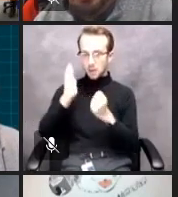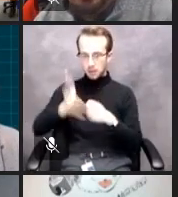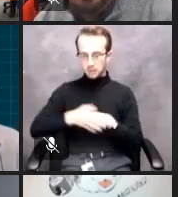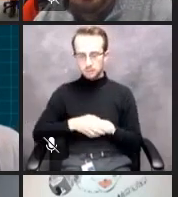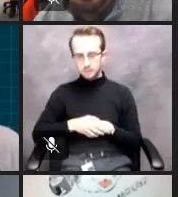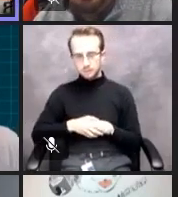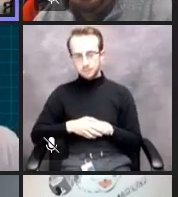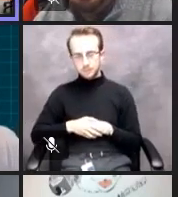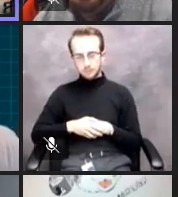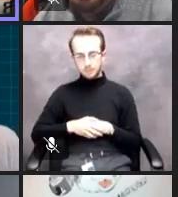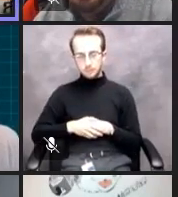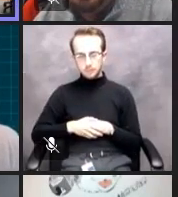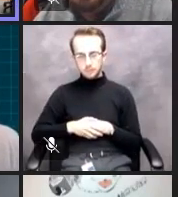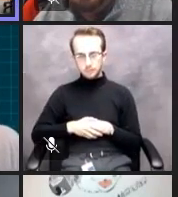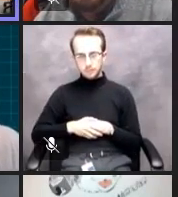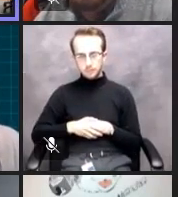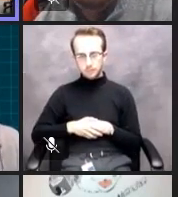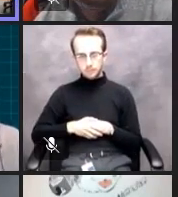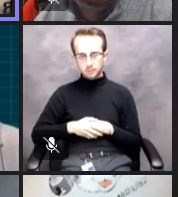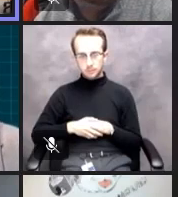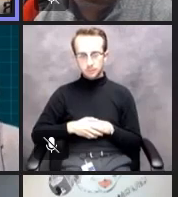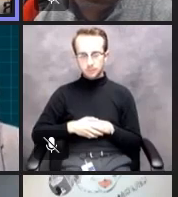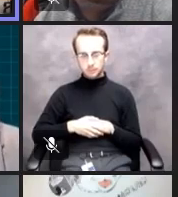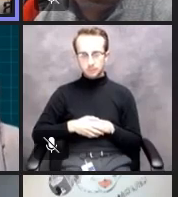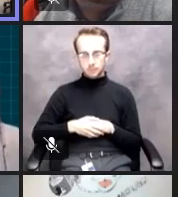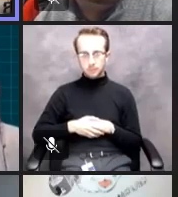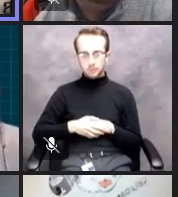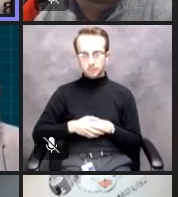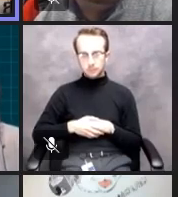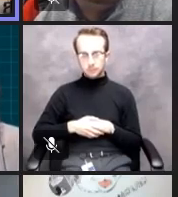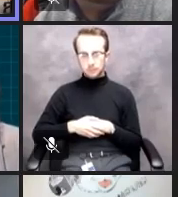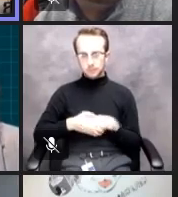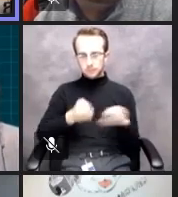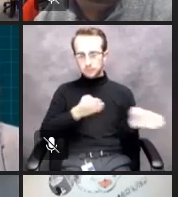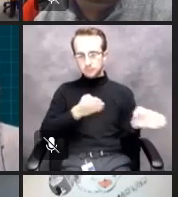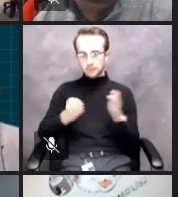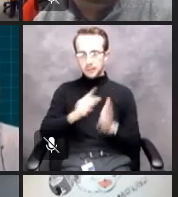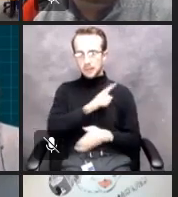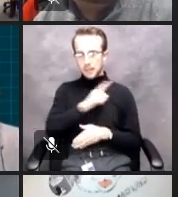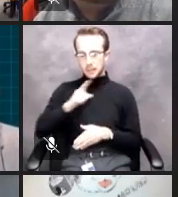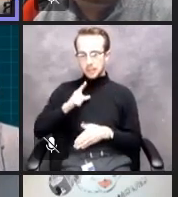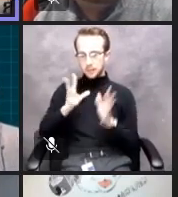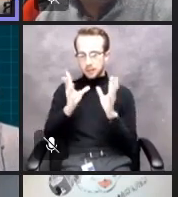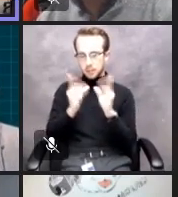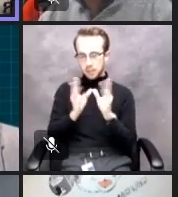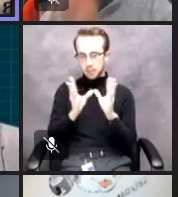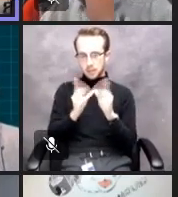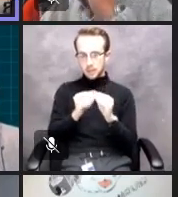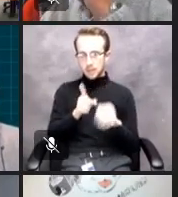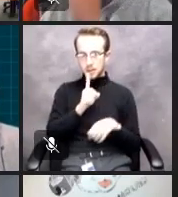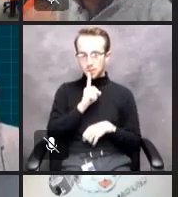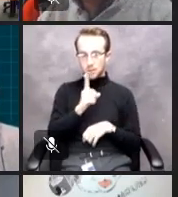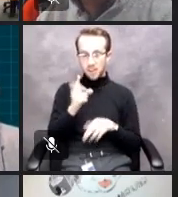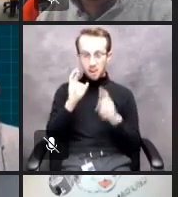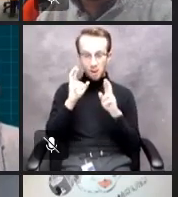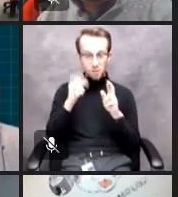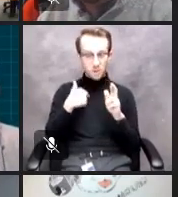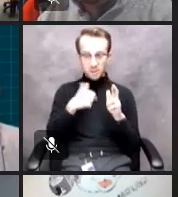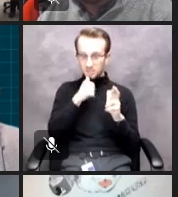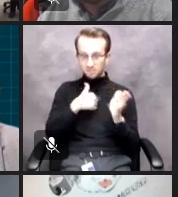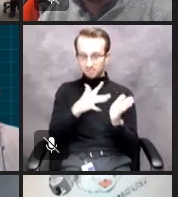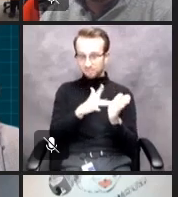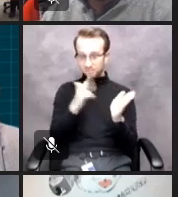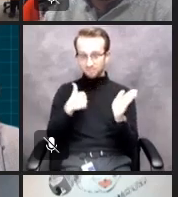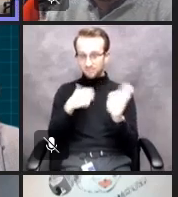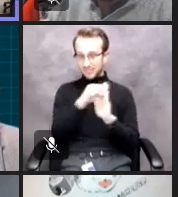the legislative session, I really hope that we don't get gagged as a state agency on being able to